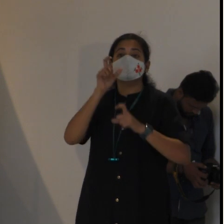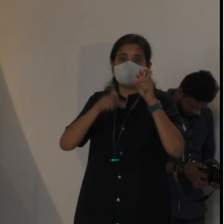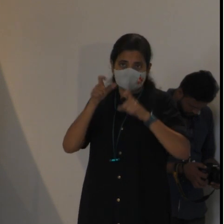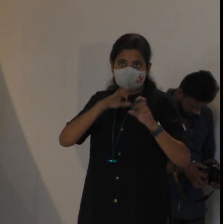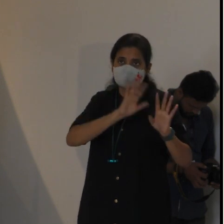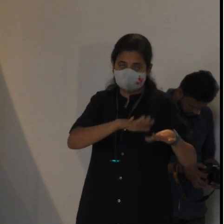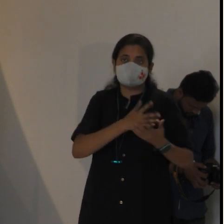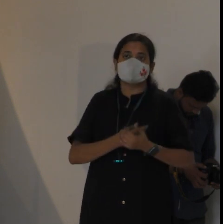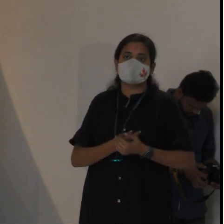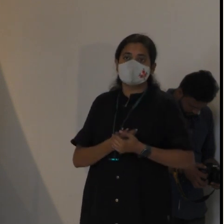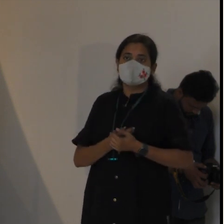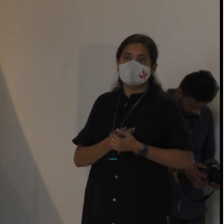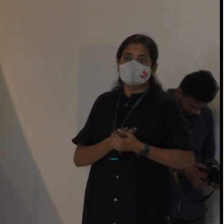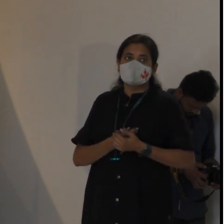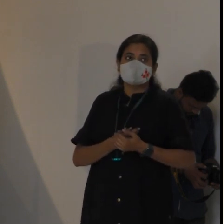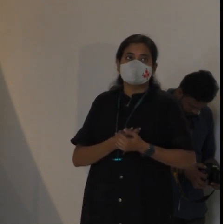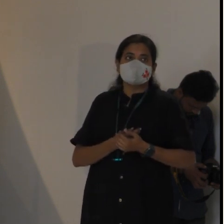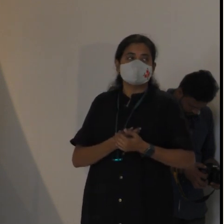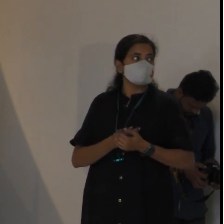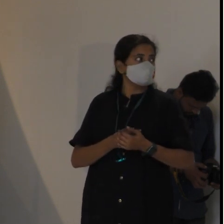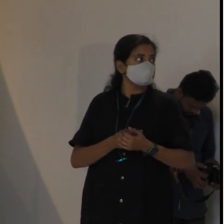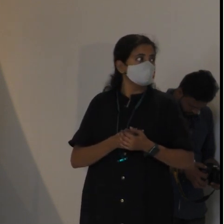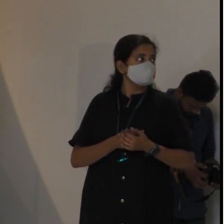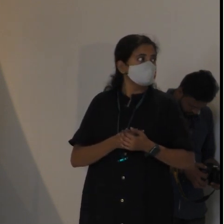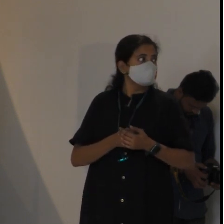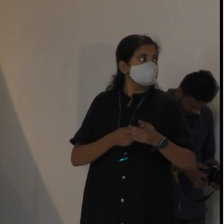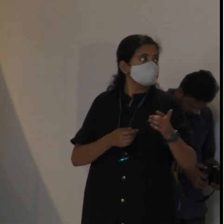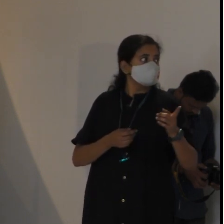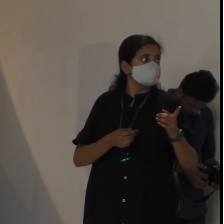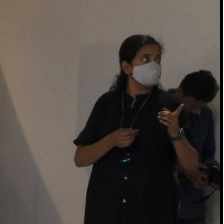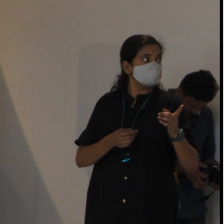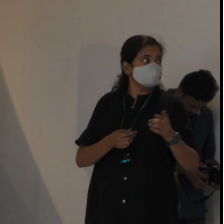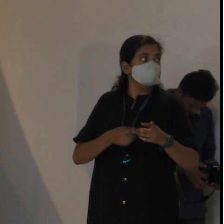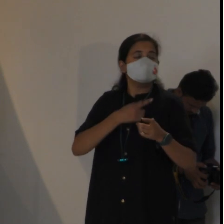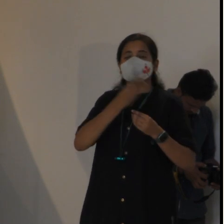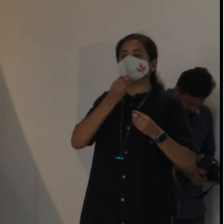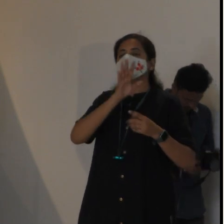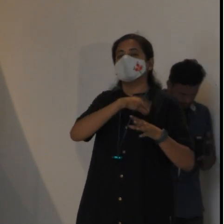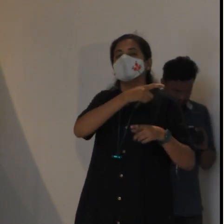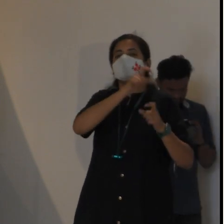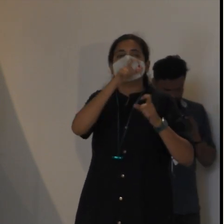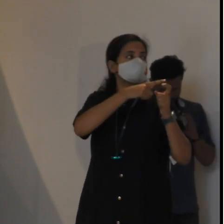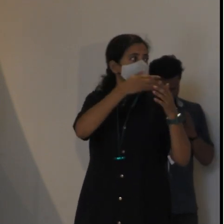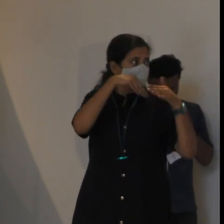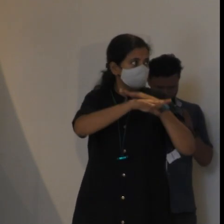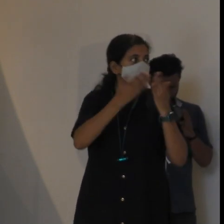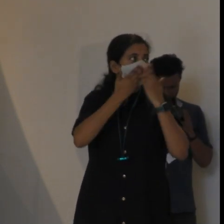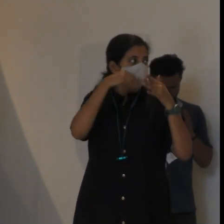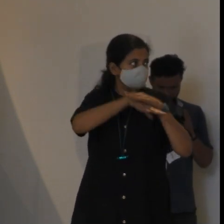eyes. This is the convent of Santa Monica, and the Museum of Christian Art is located in that particular convent.